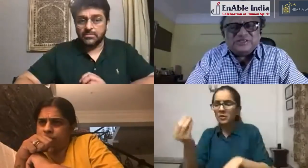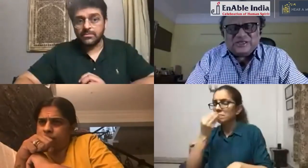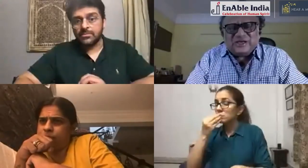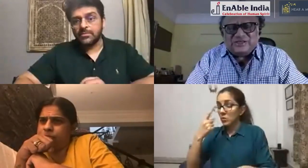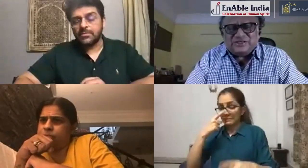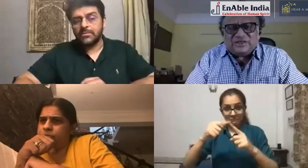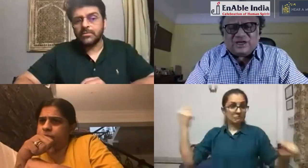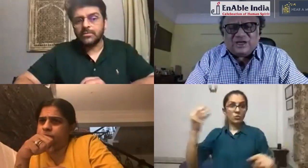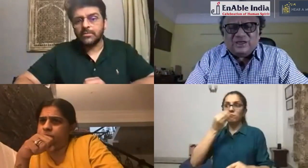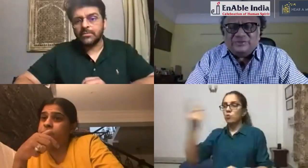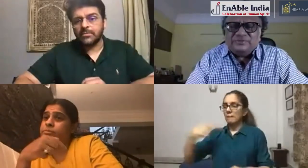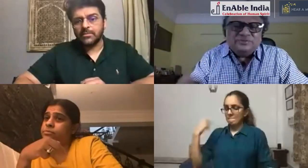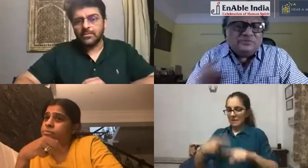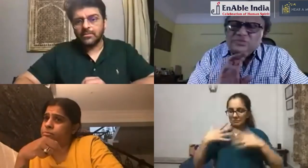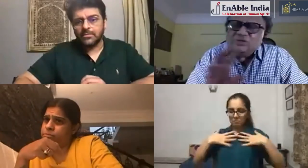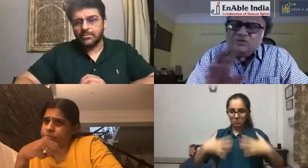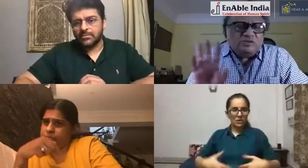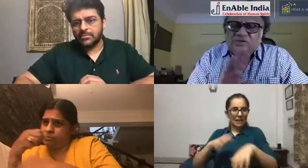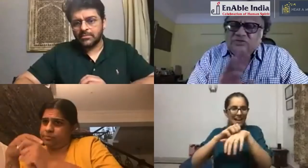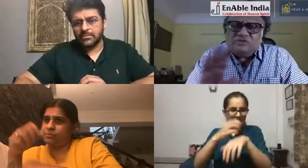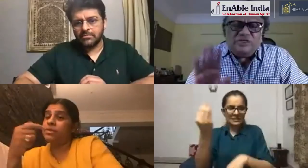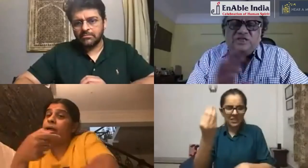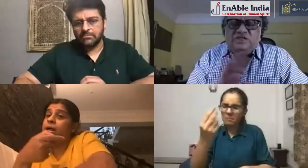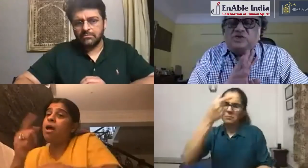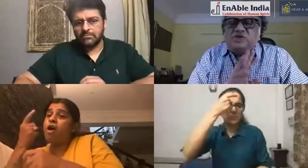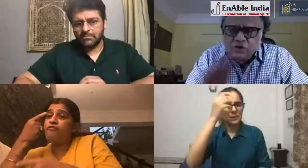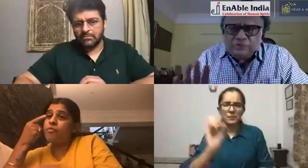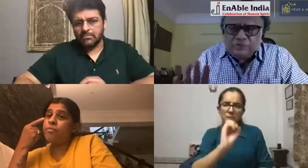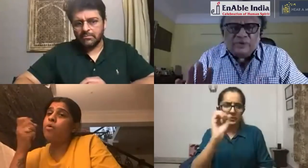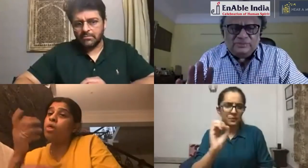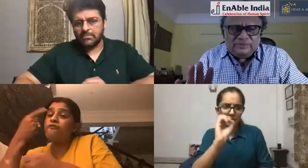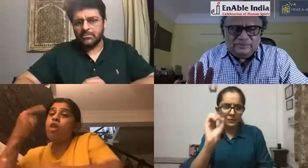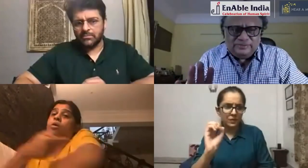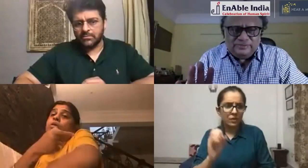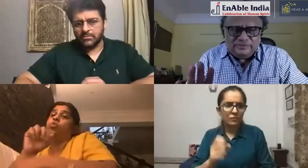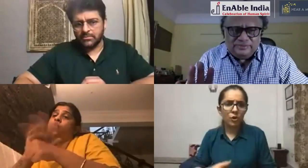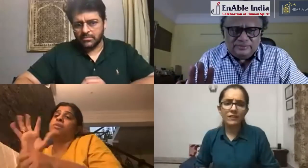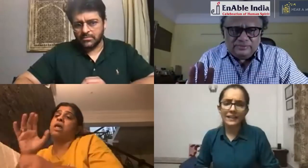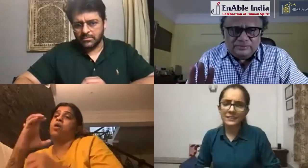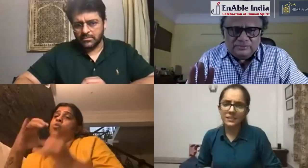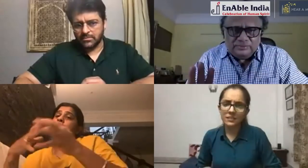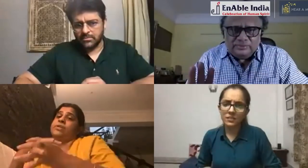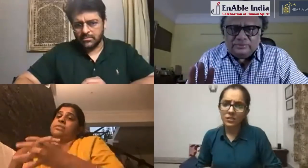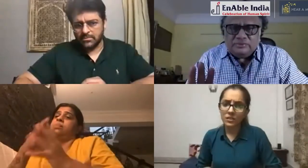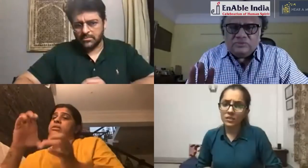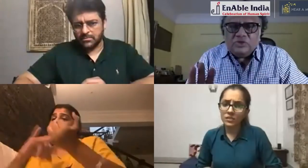food, etc., etc., there is no problem. For